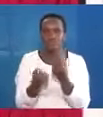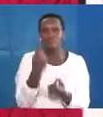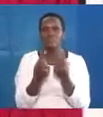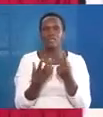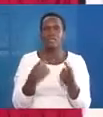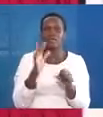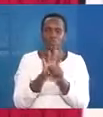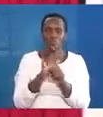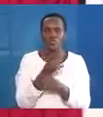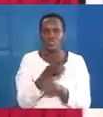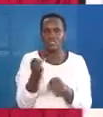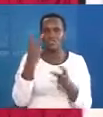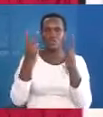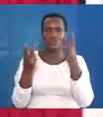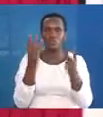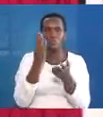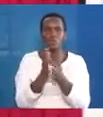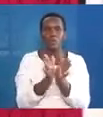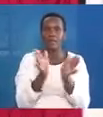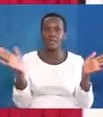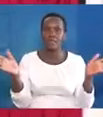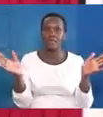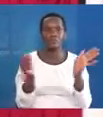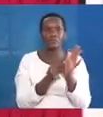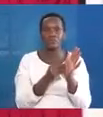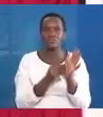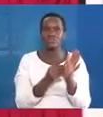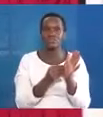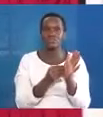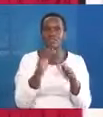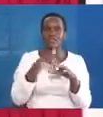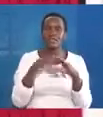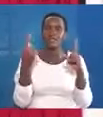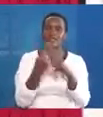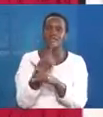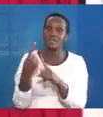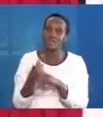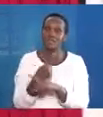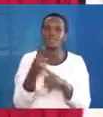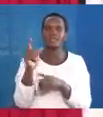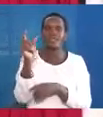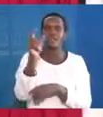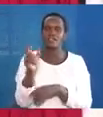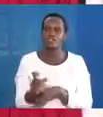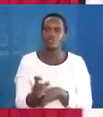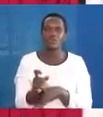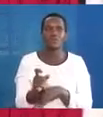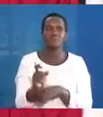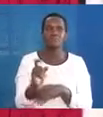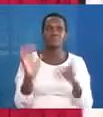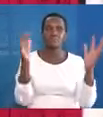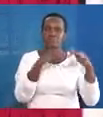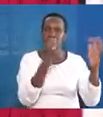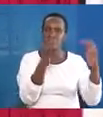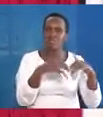views were publicly stated in various regional rallies and other